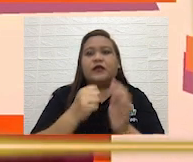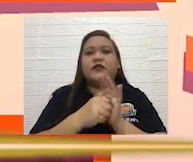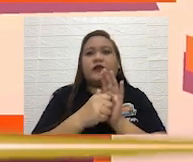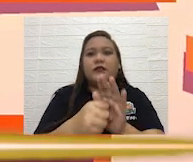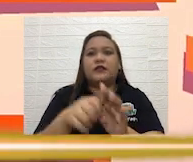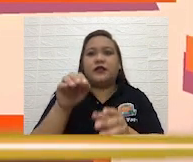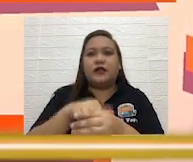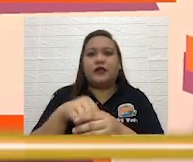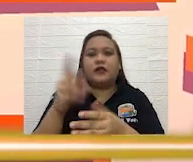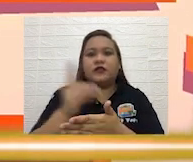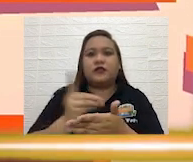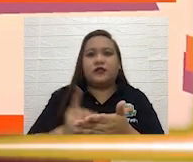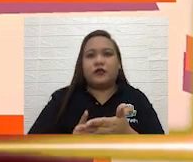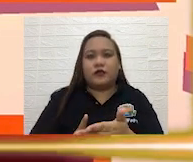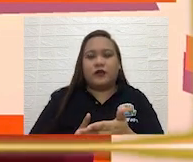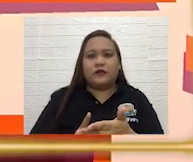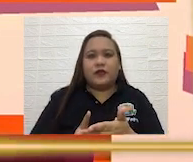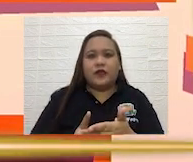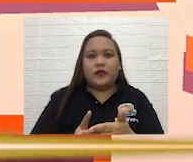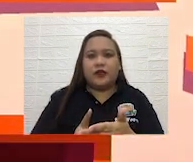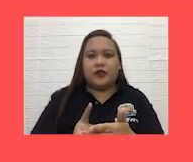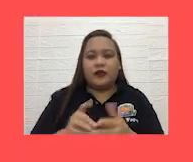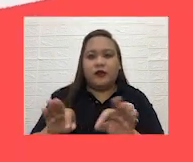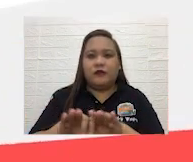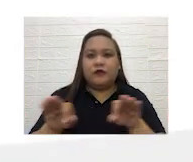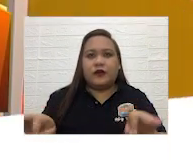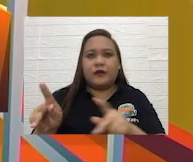symbols in drafting floor plans.